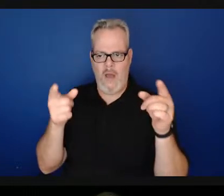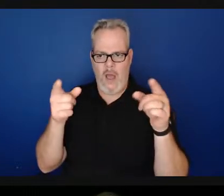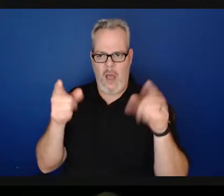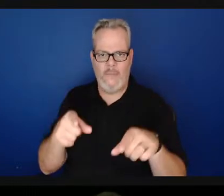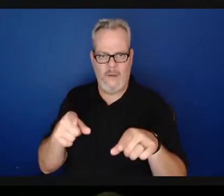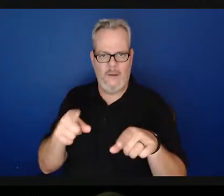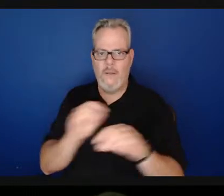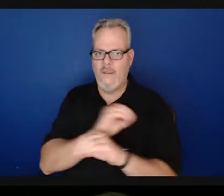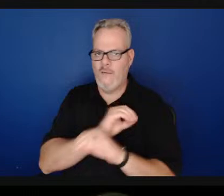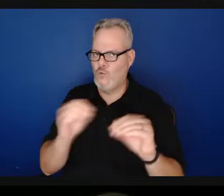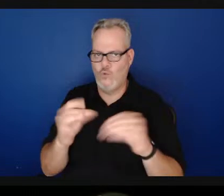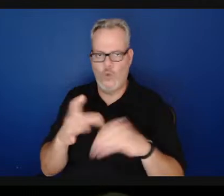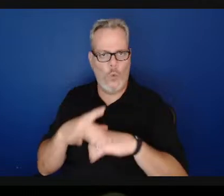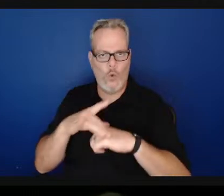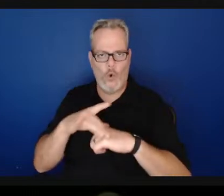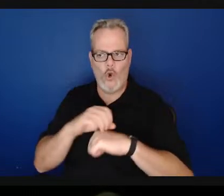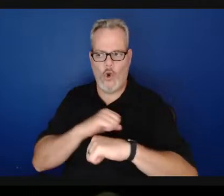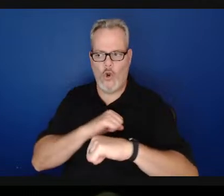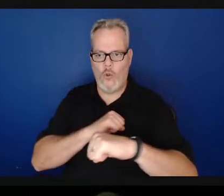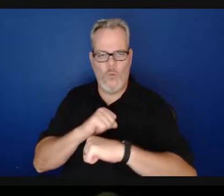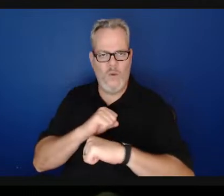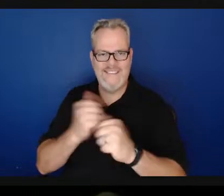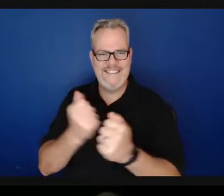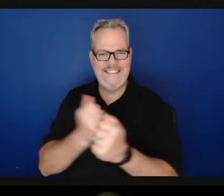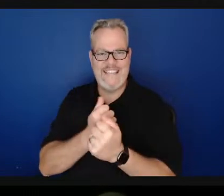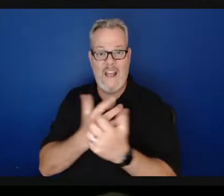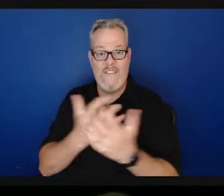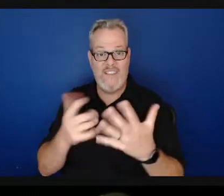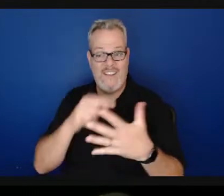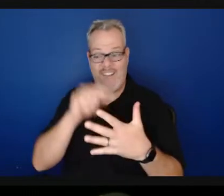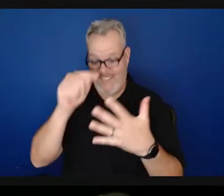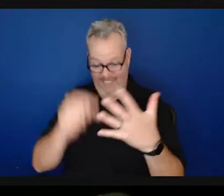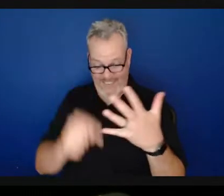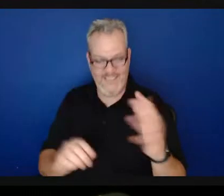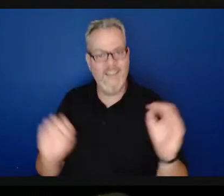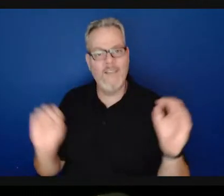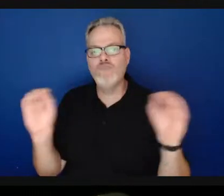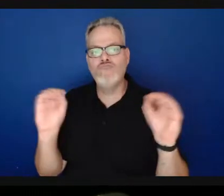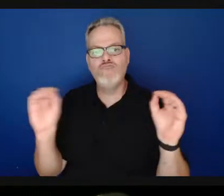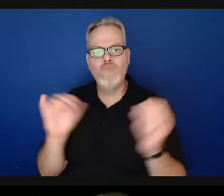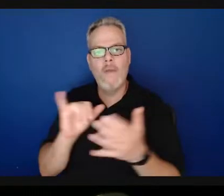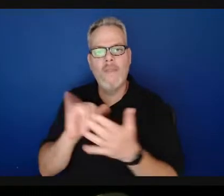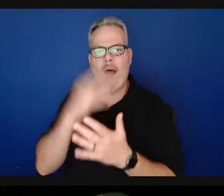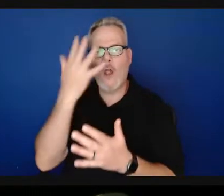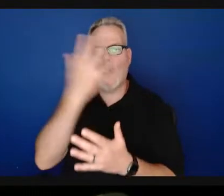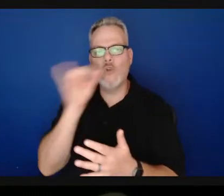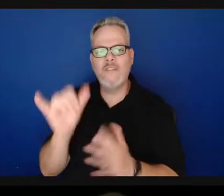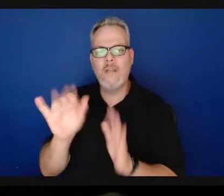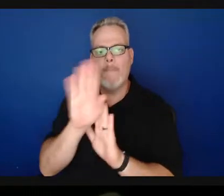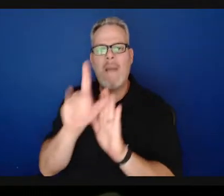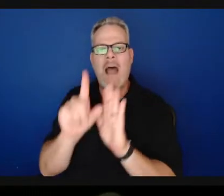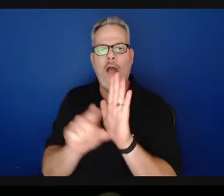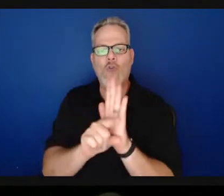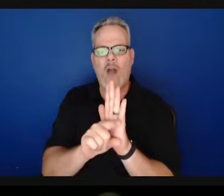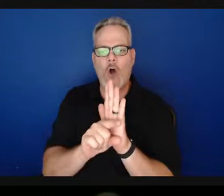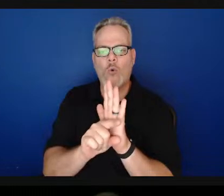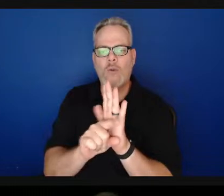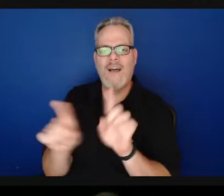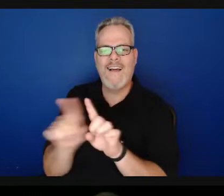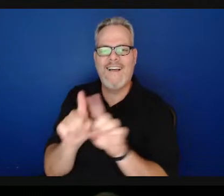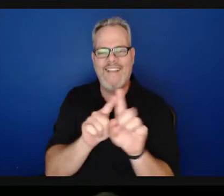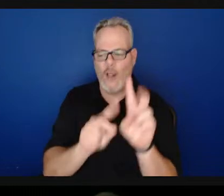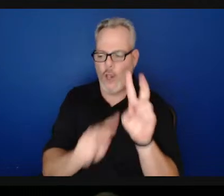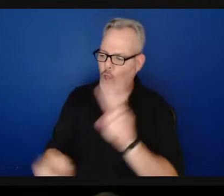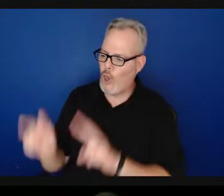no earthquakes close by. There's nothing else happening in GPS. So this is just what a signal looks like for background. Right? We're looking at all